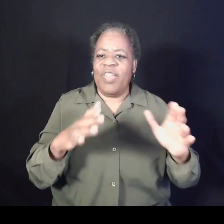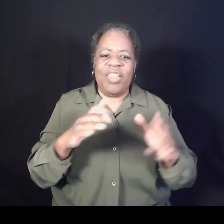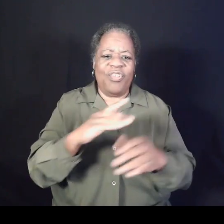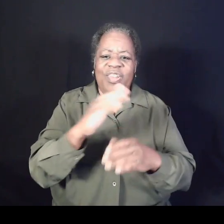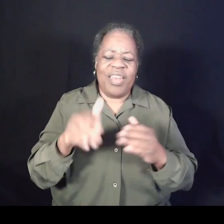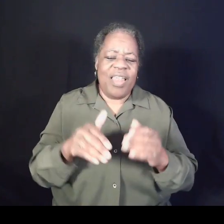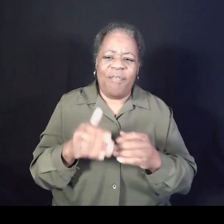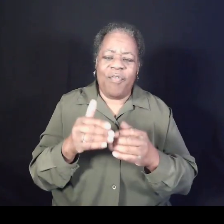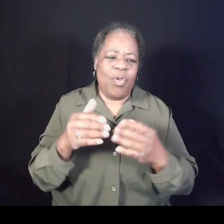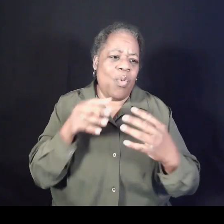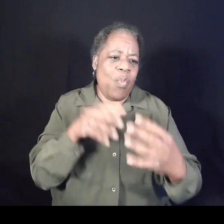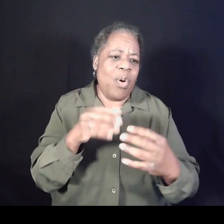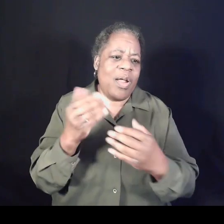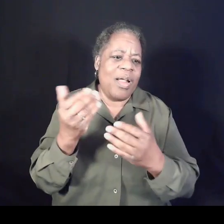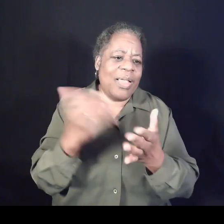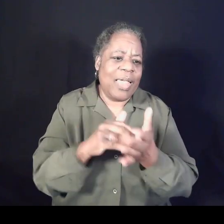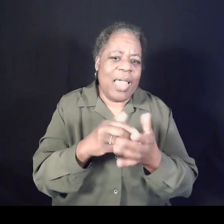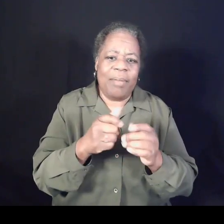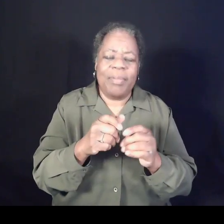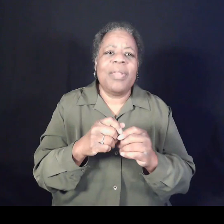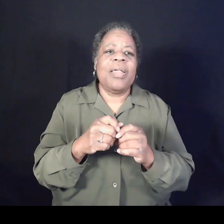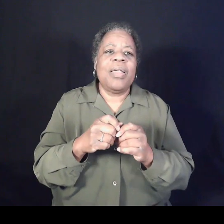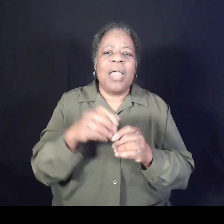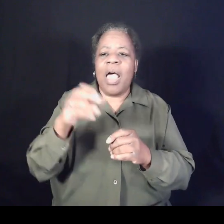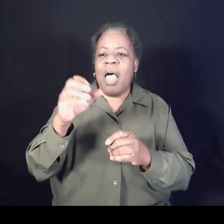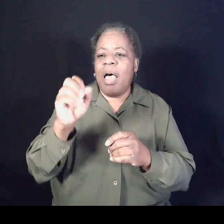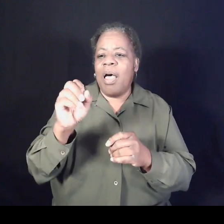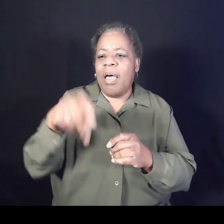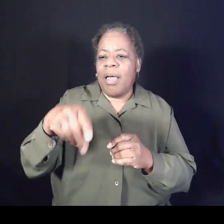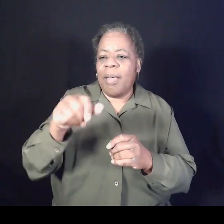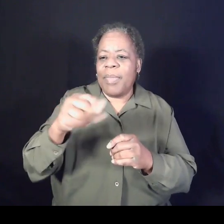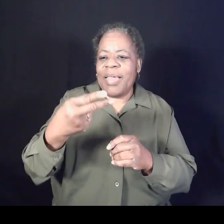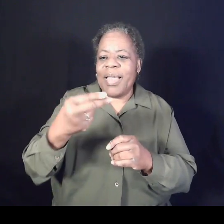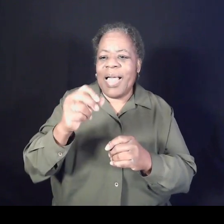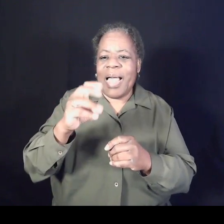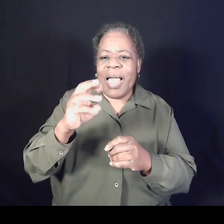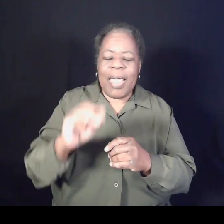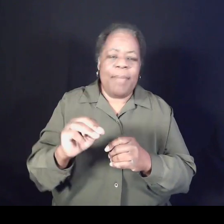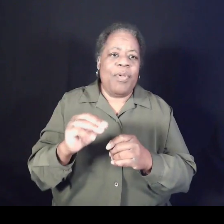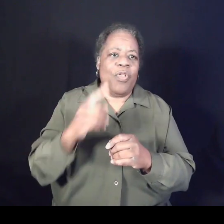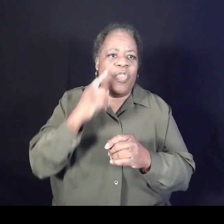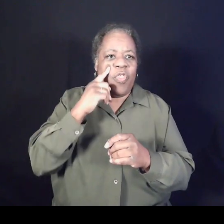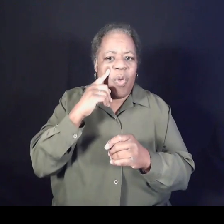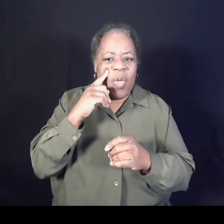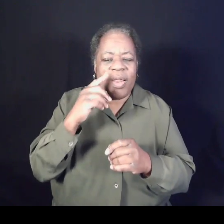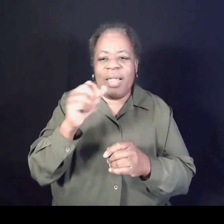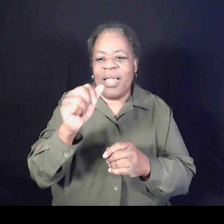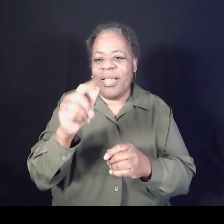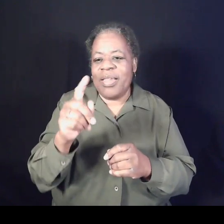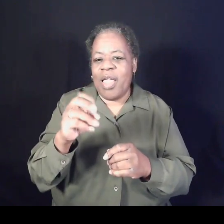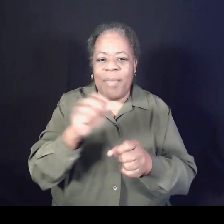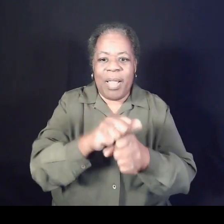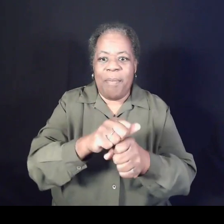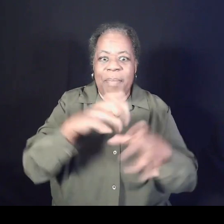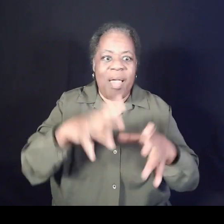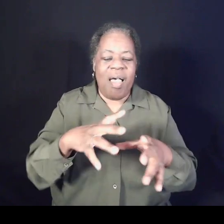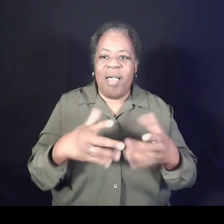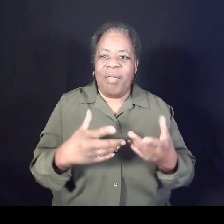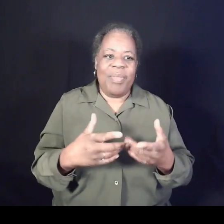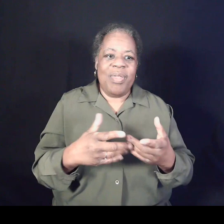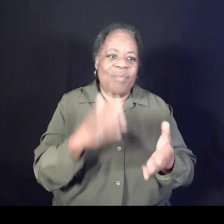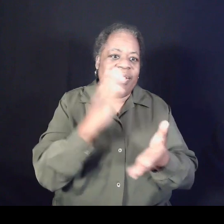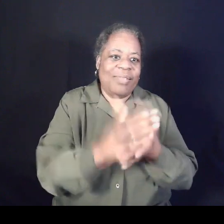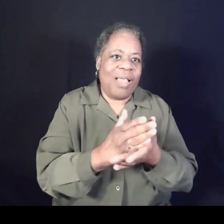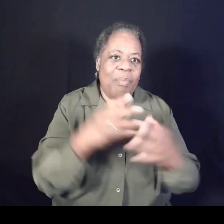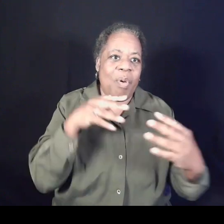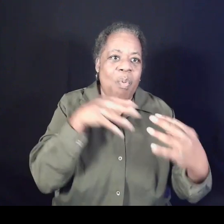Oppenheimer, the man who developed the atomic bomb, thought his invention would be the ultimate deterrent to war. The United Nations was